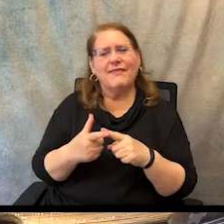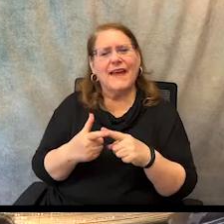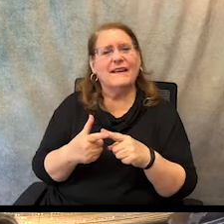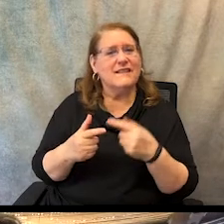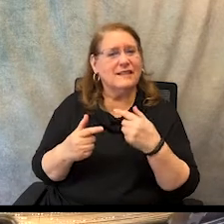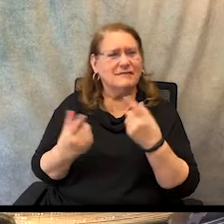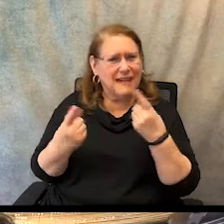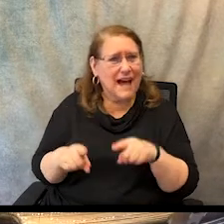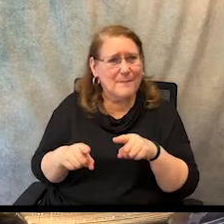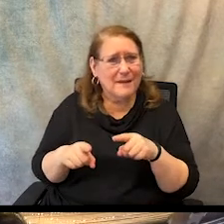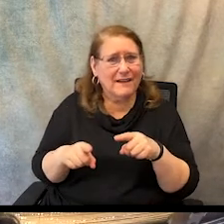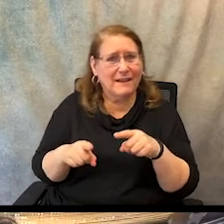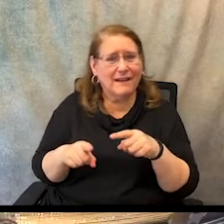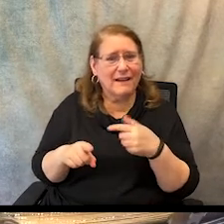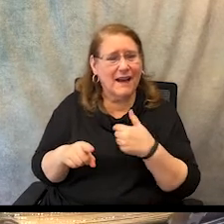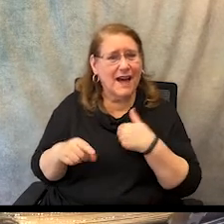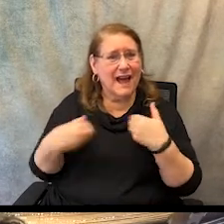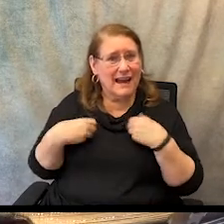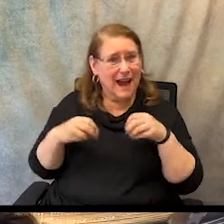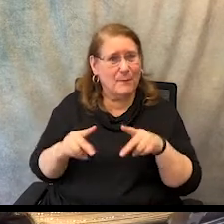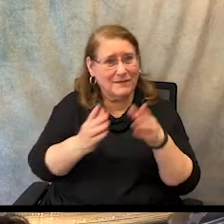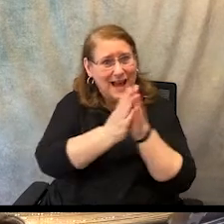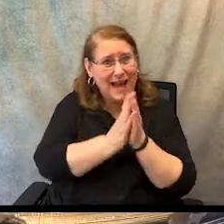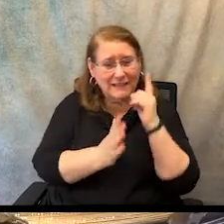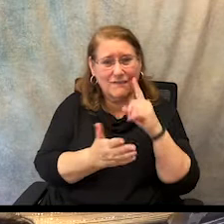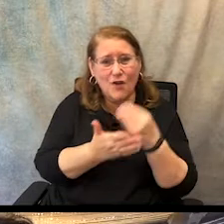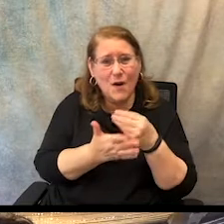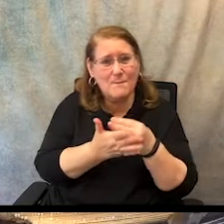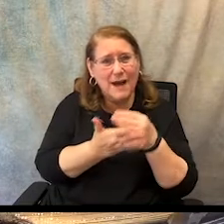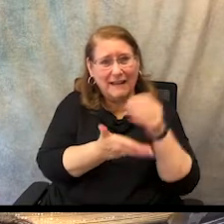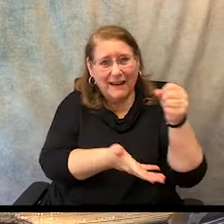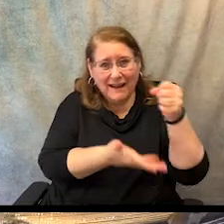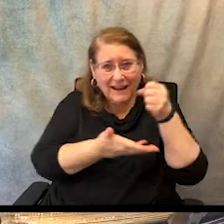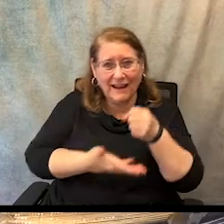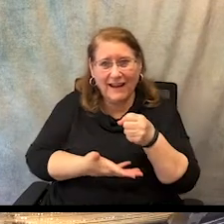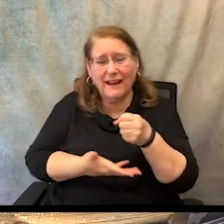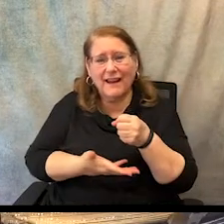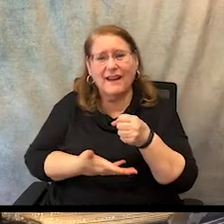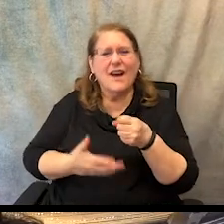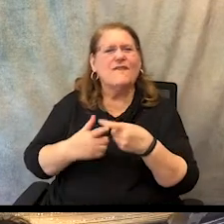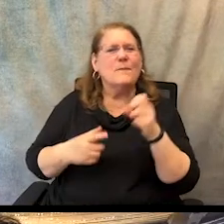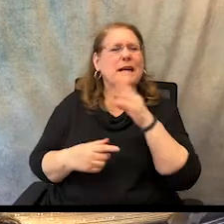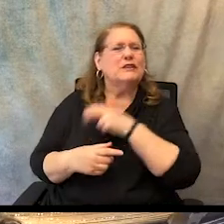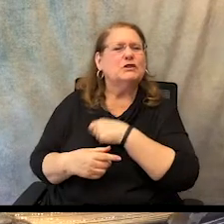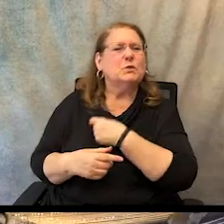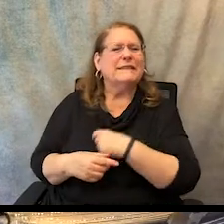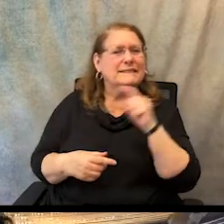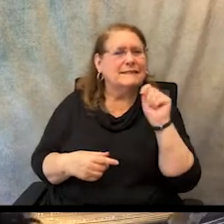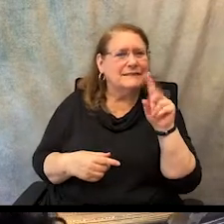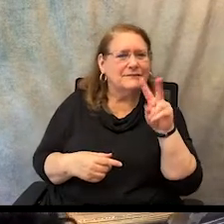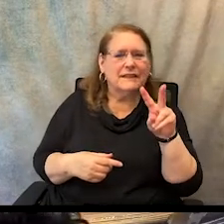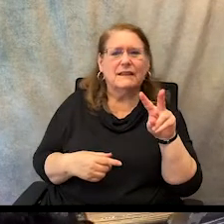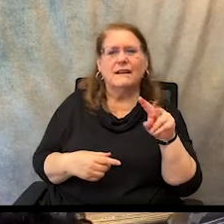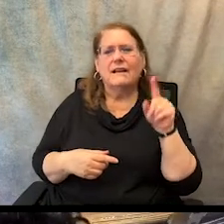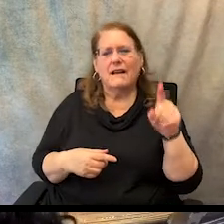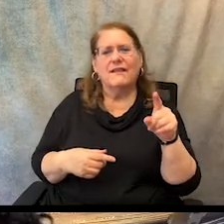when I was in the position to ask for this money, to ask the co-producer from RT or Swiss television,